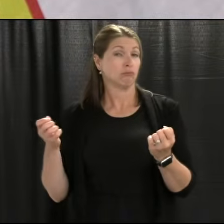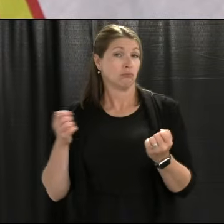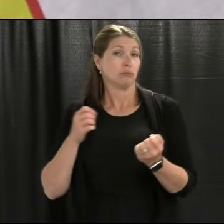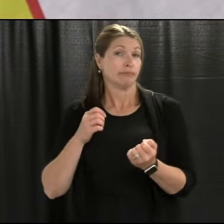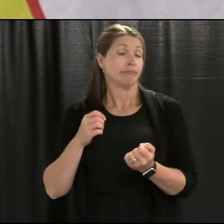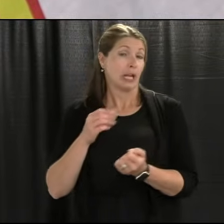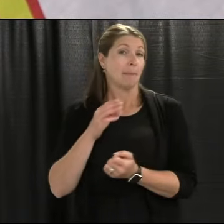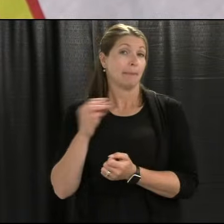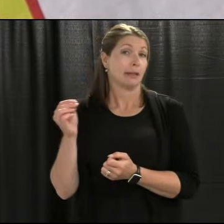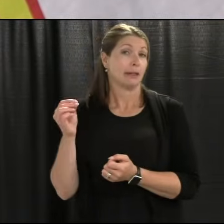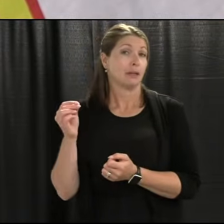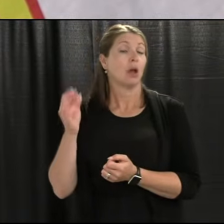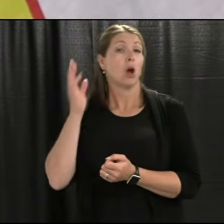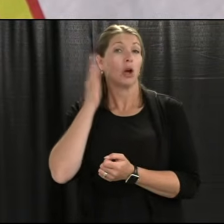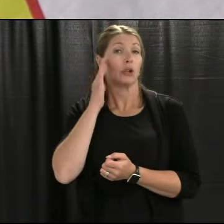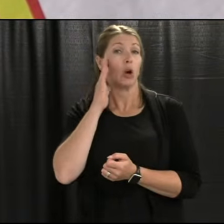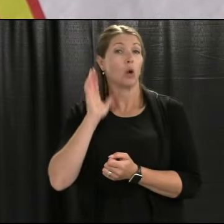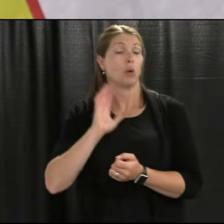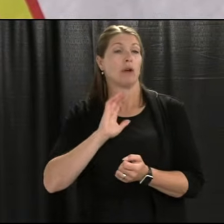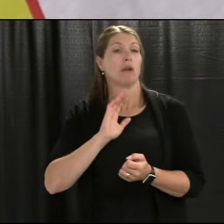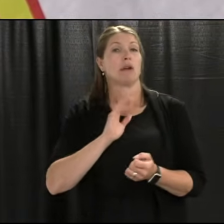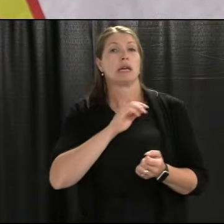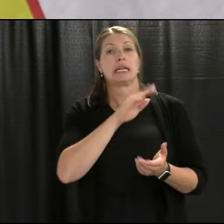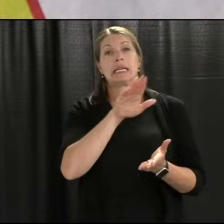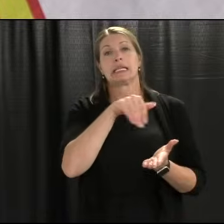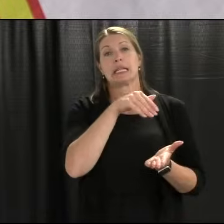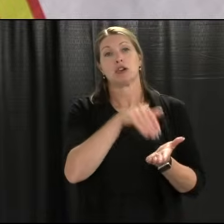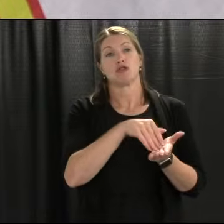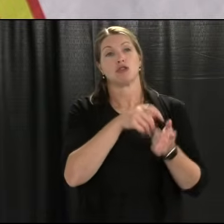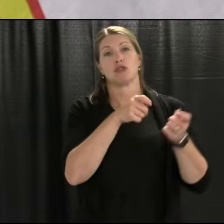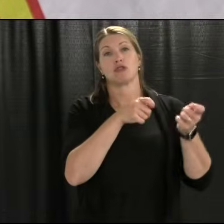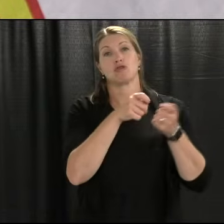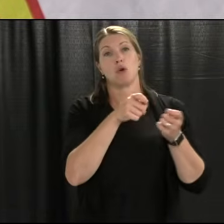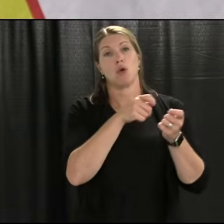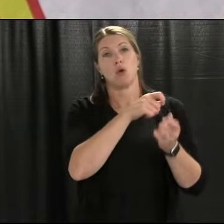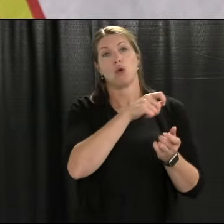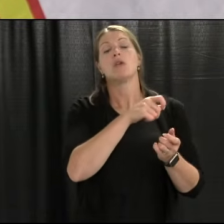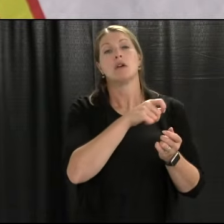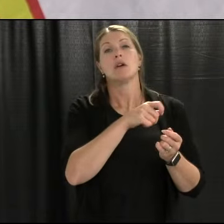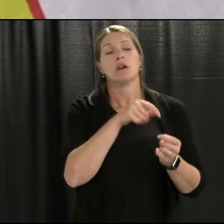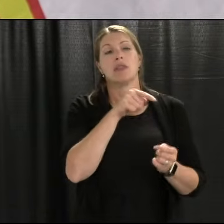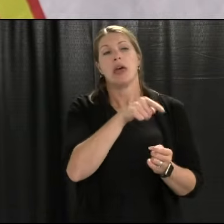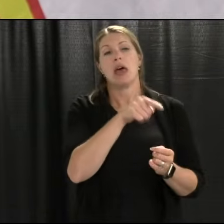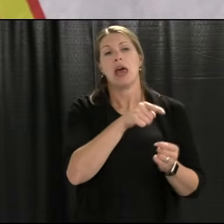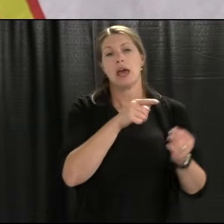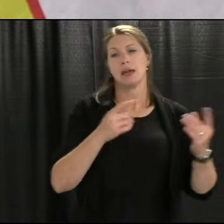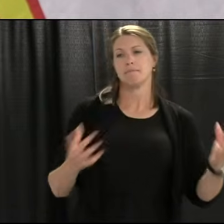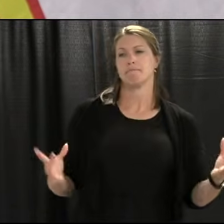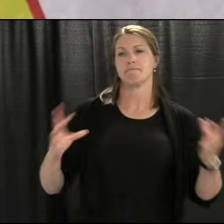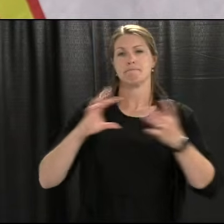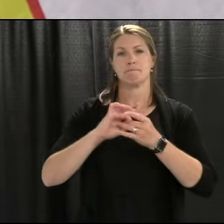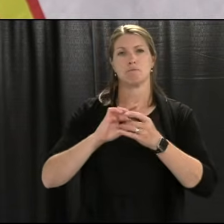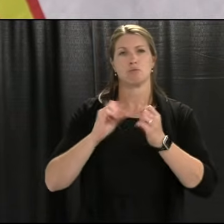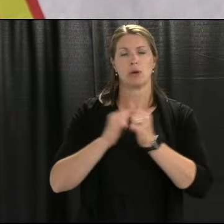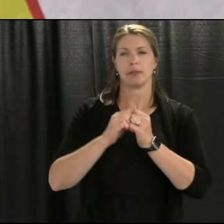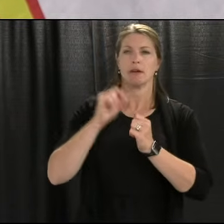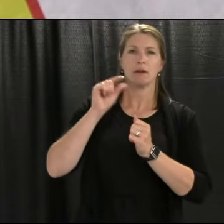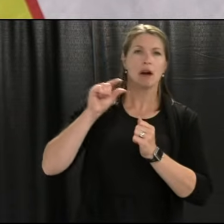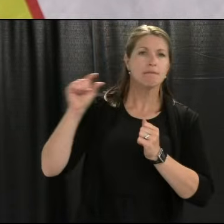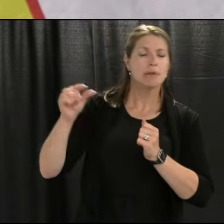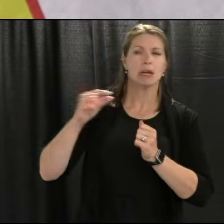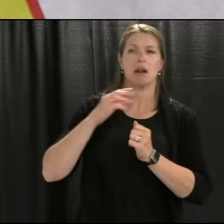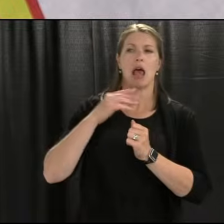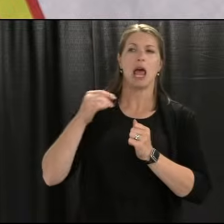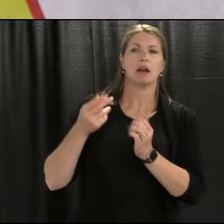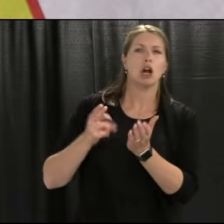incident commander also engaged with our own Department of Transportation and Infrastructure yesterday. So there are some government resources involved